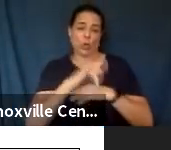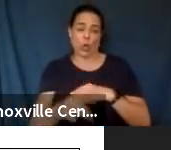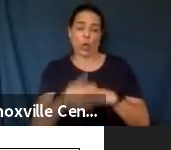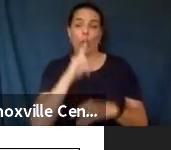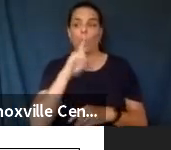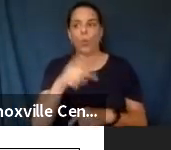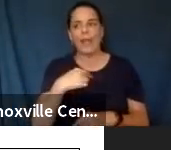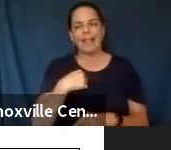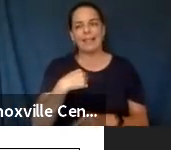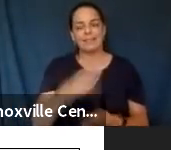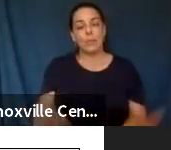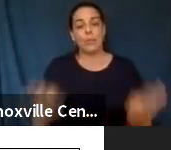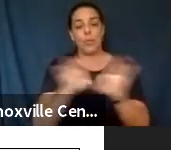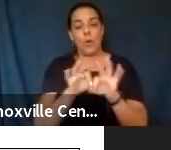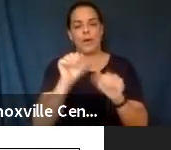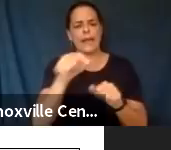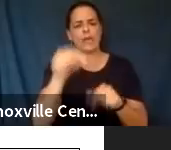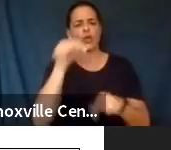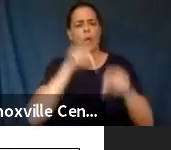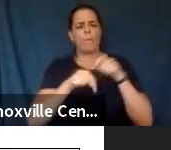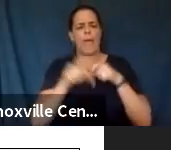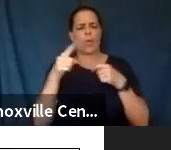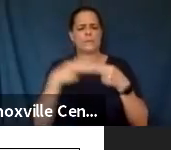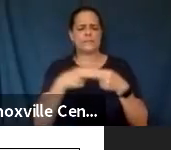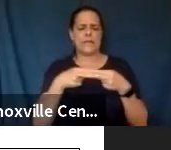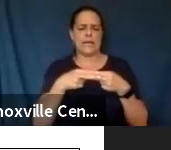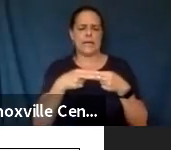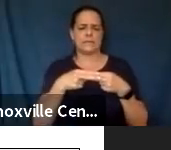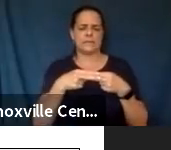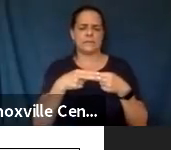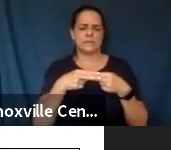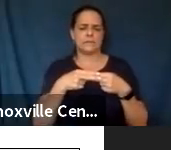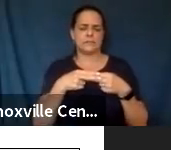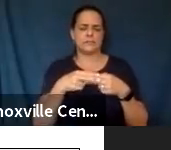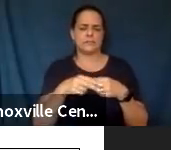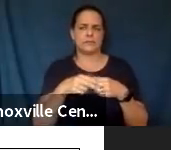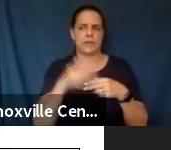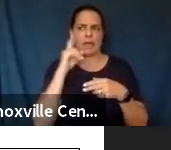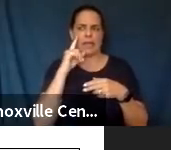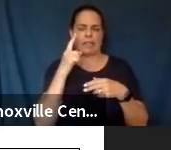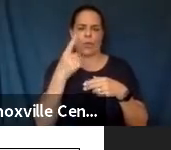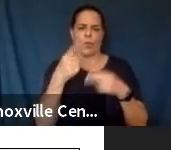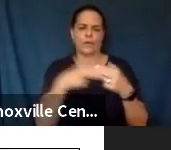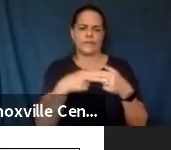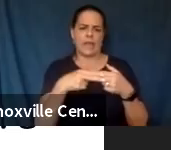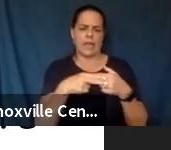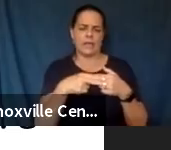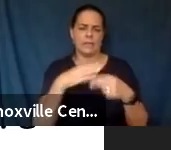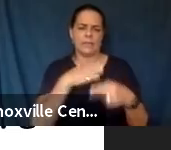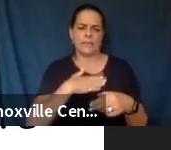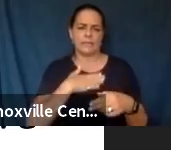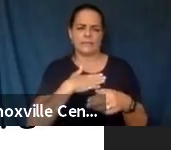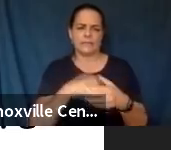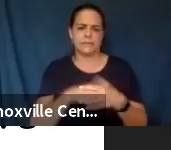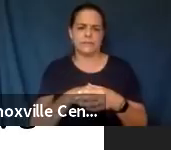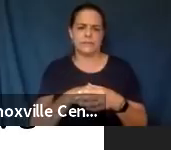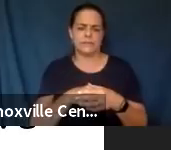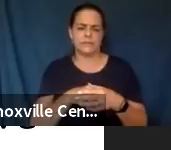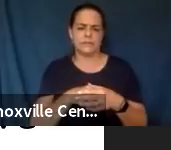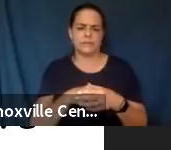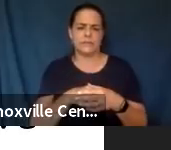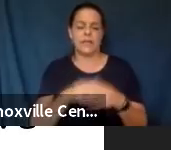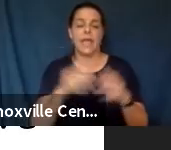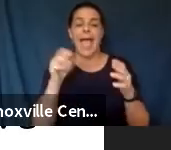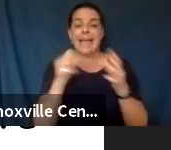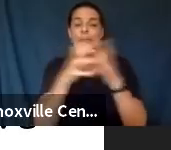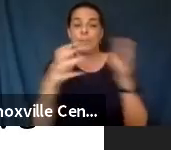is not that. Could you go back to the? I think it's just one slide. As much